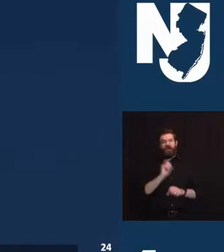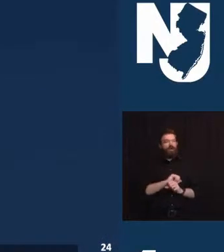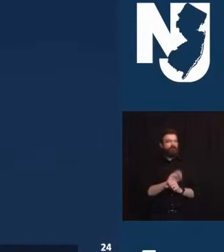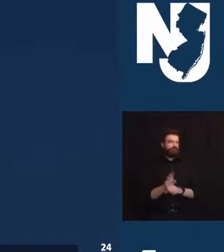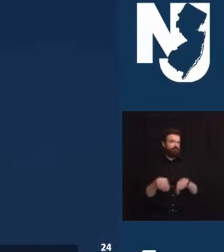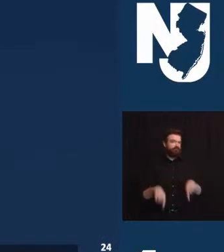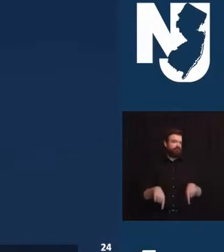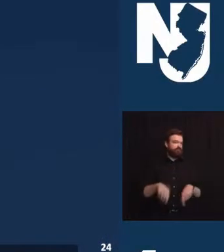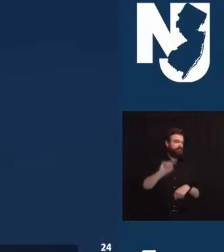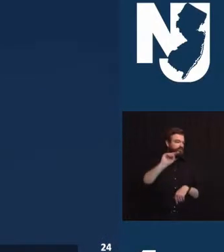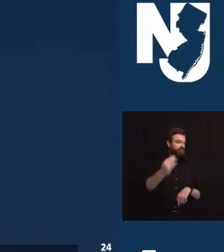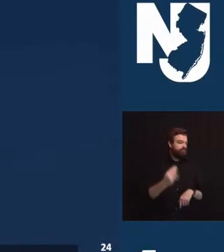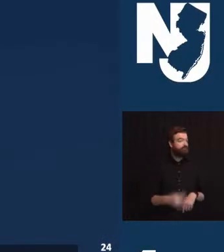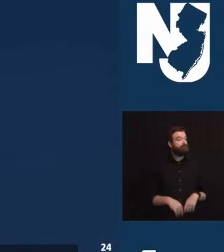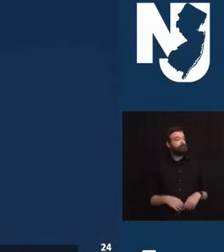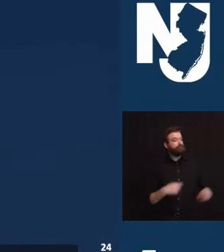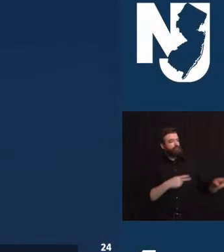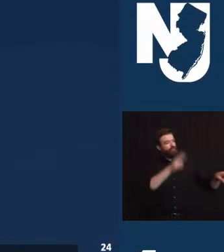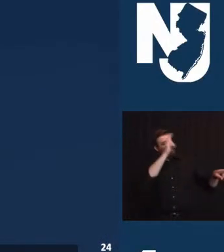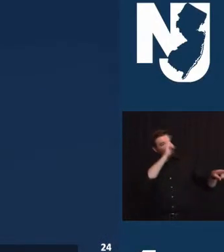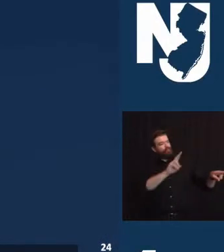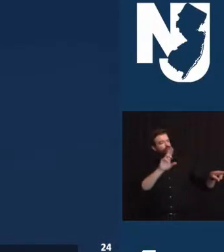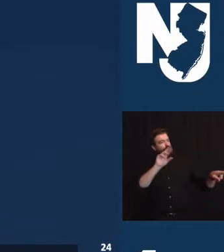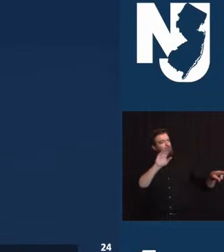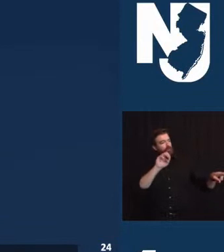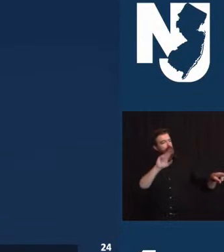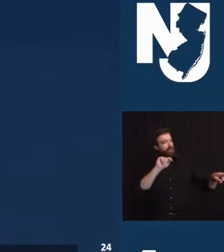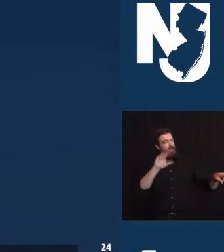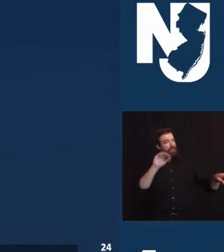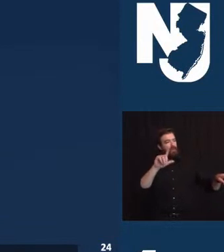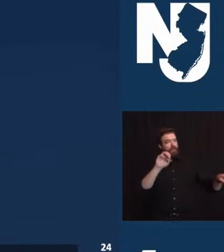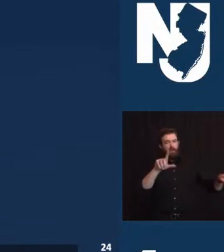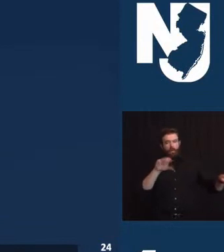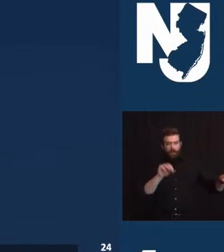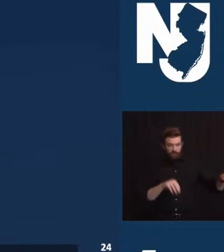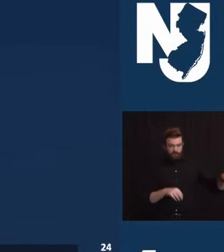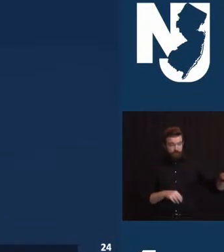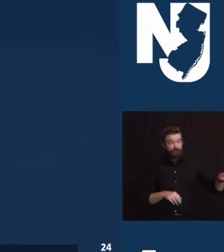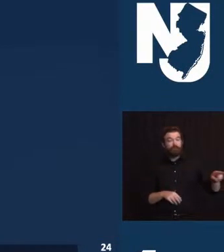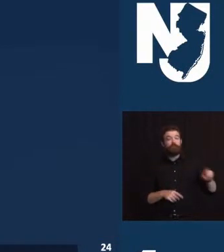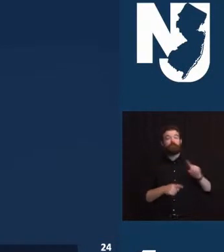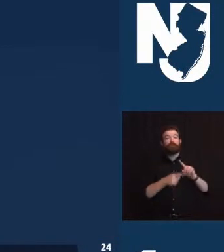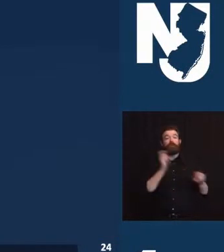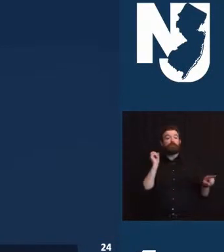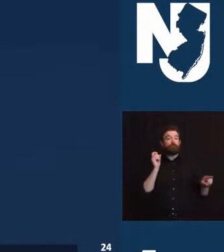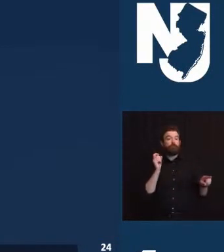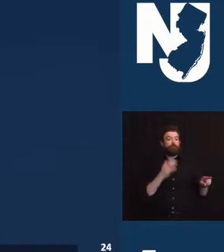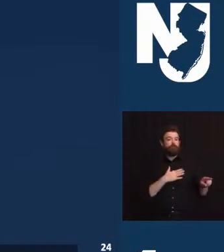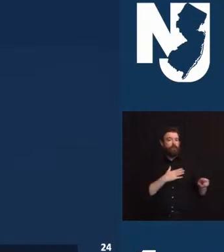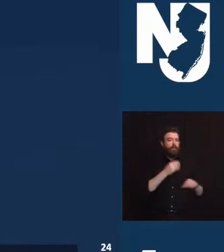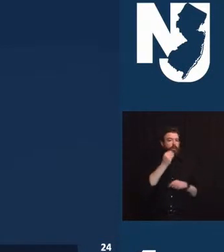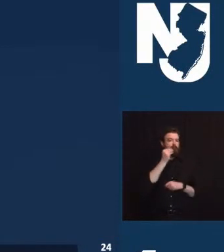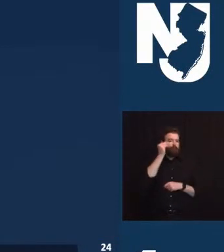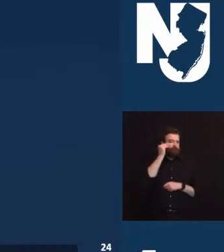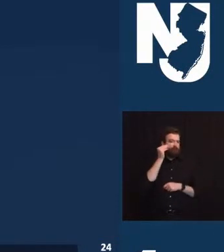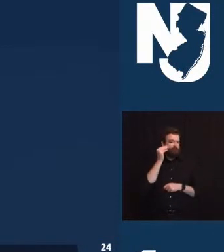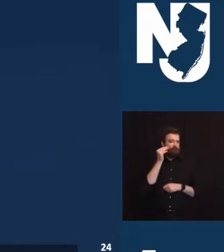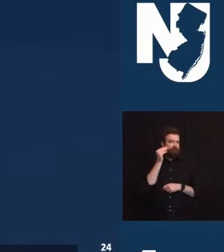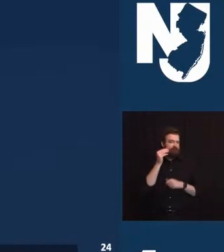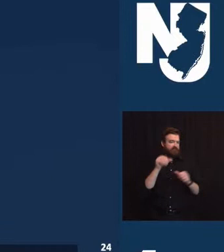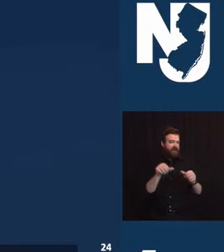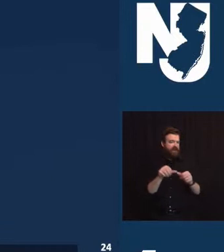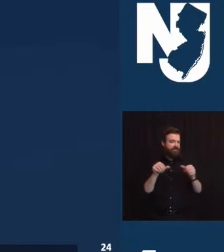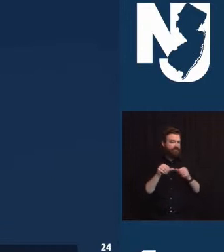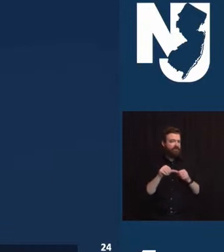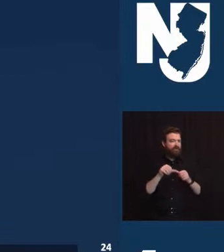guy, Robert Colello, from the Morganville section of Marlborough in my home county of Monmouth. Born and raised in